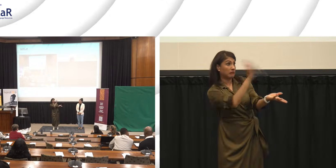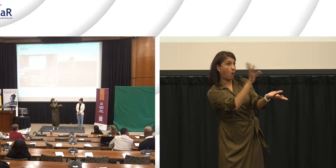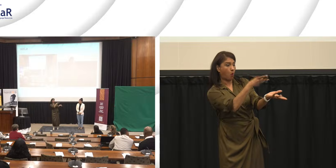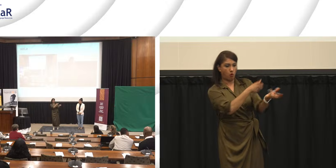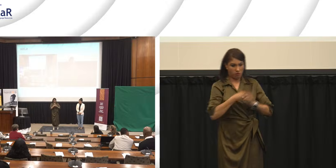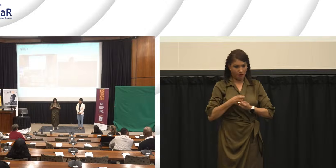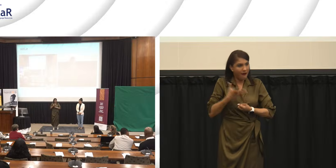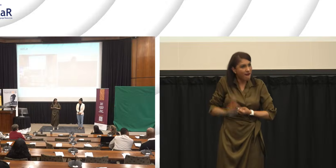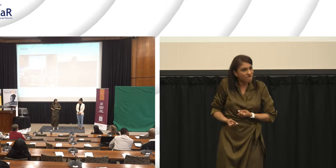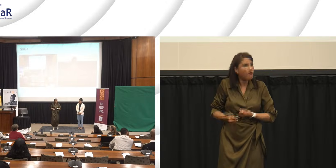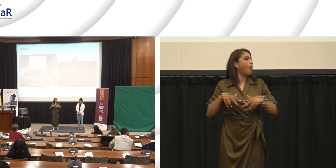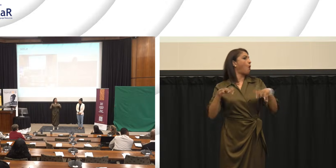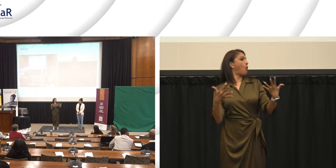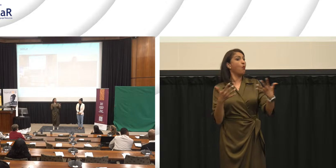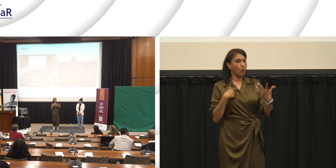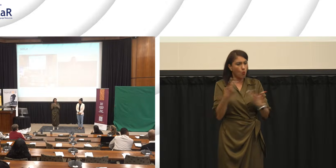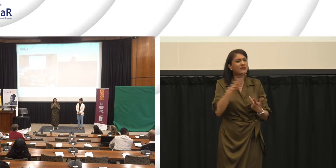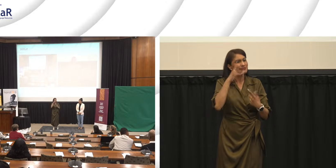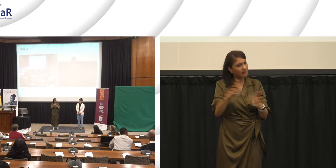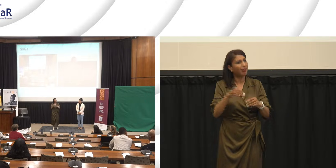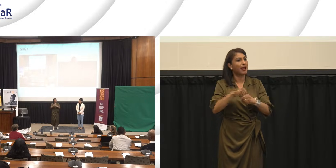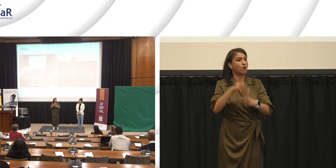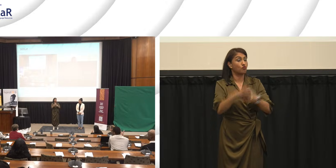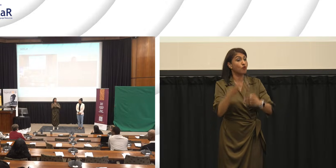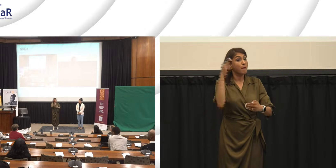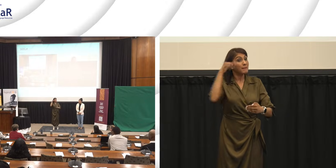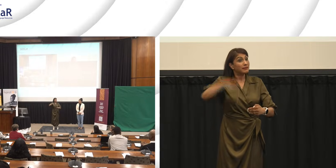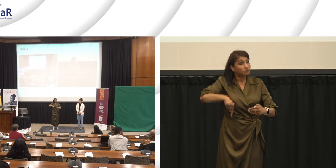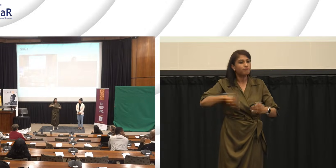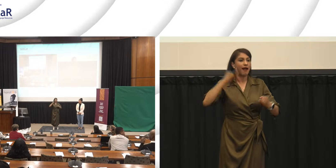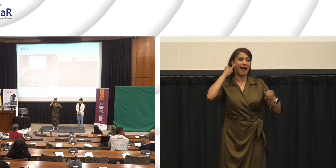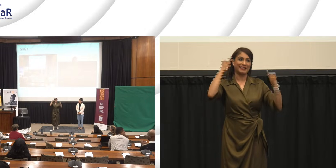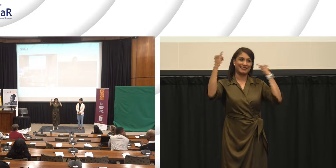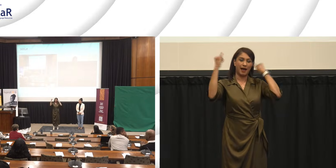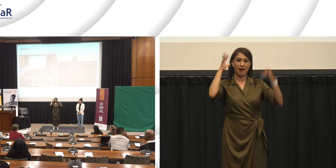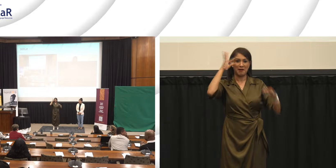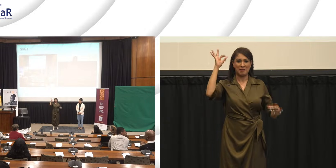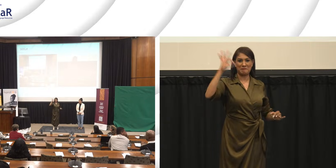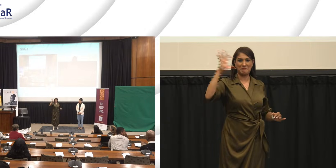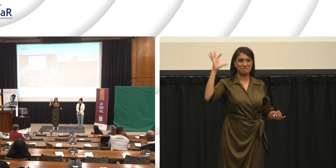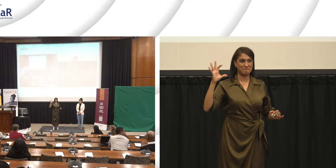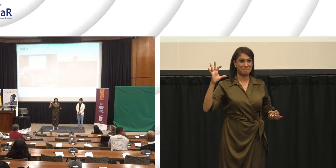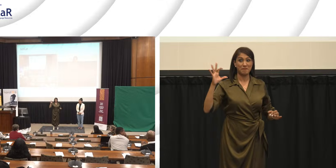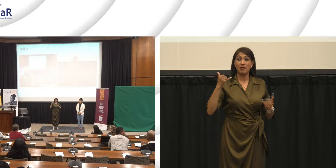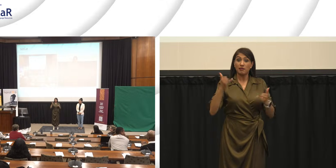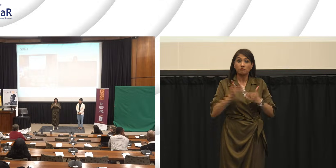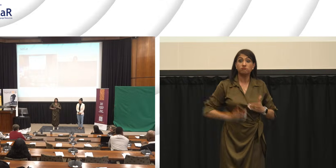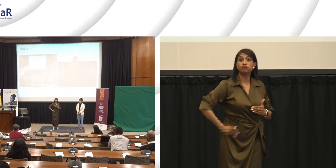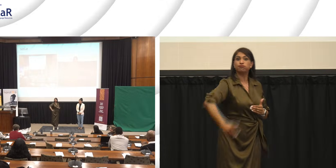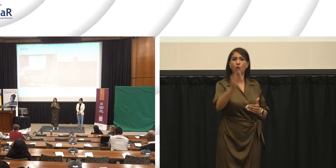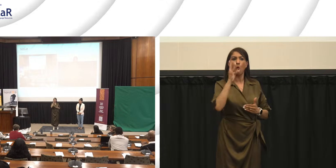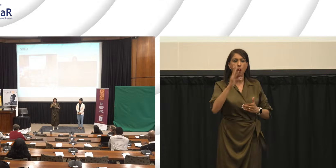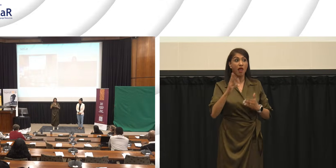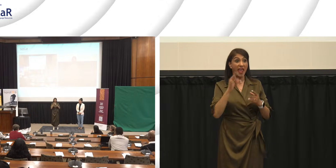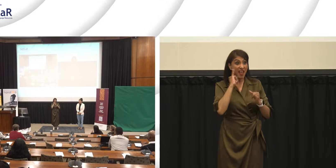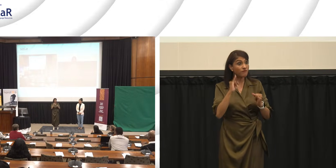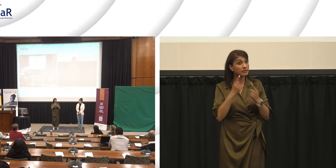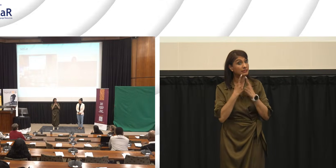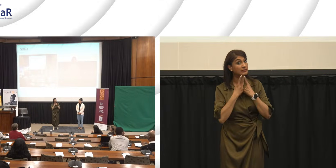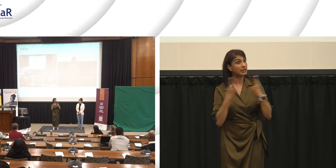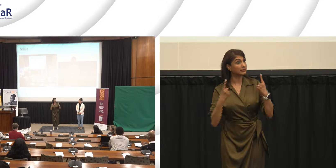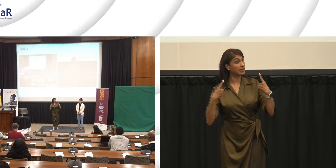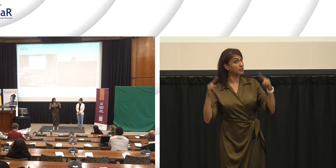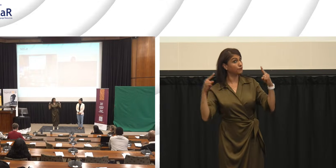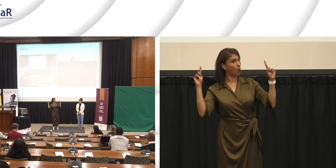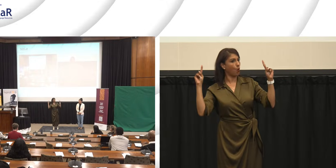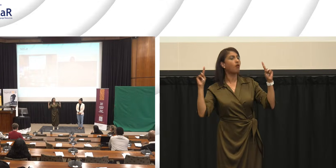the technology that we would need to develop it. So those are things that are still, we are busy working on. So any ideas